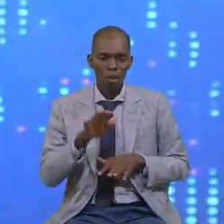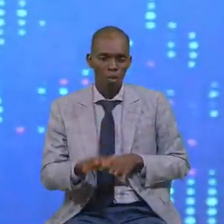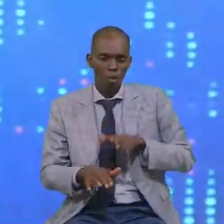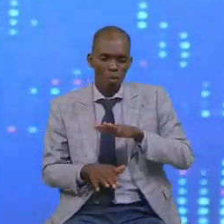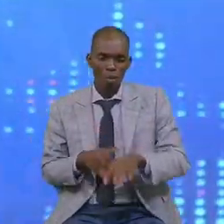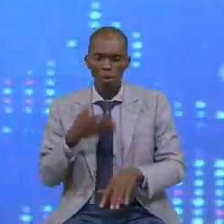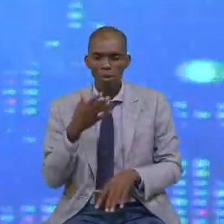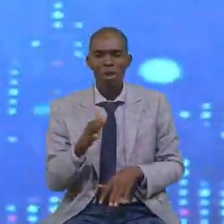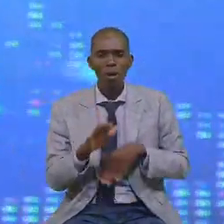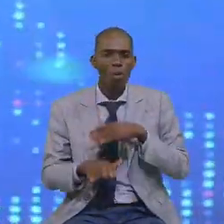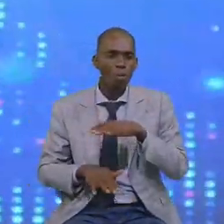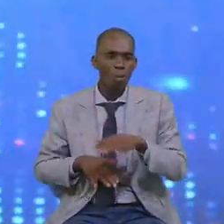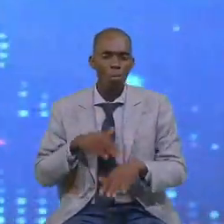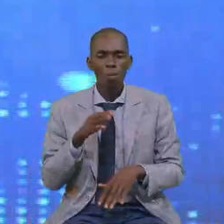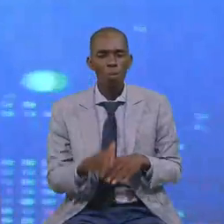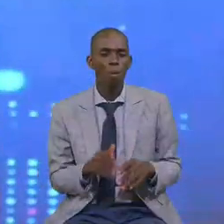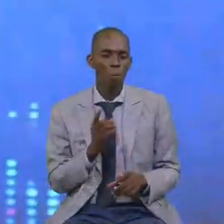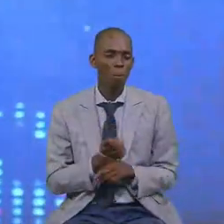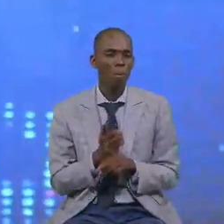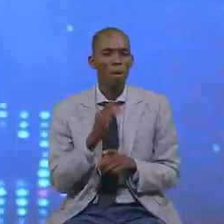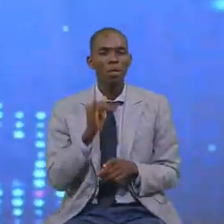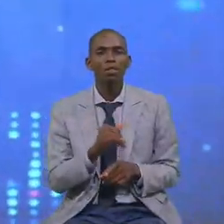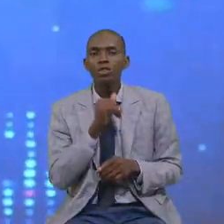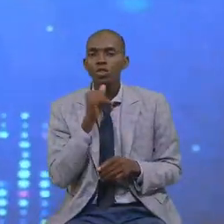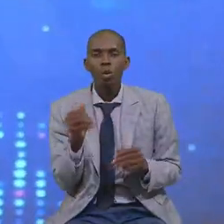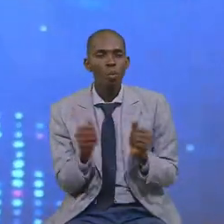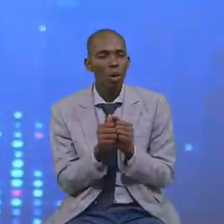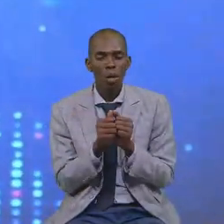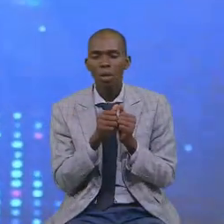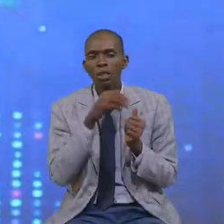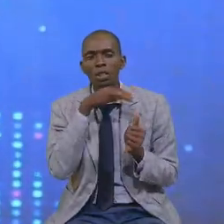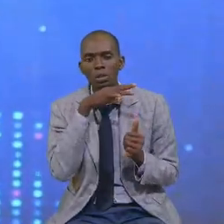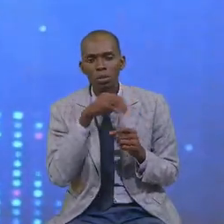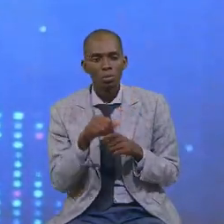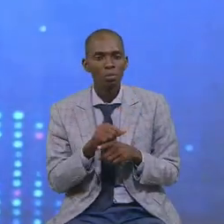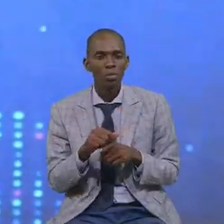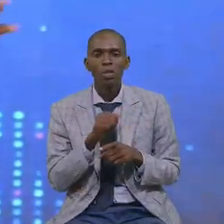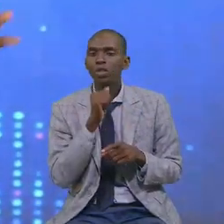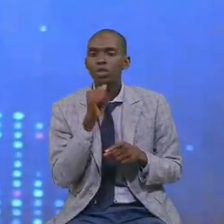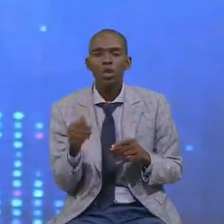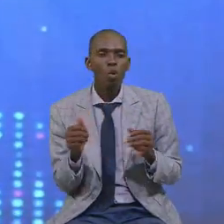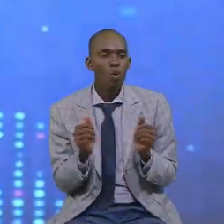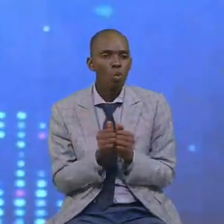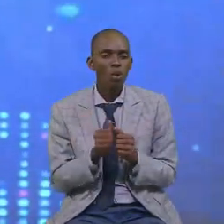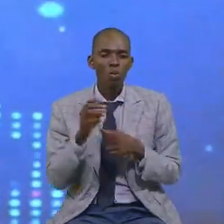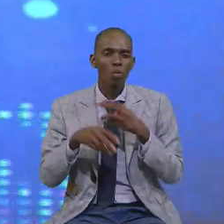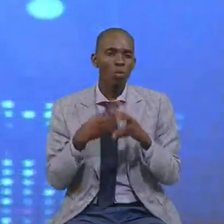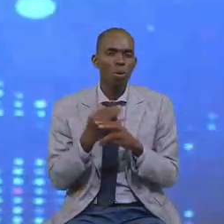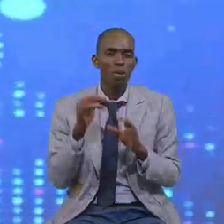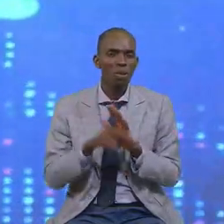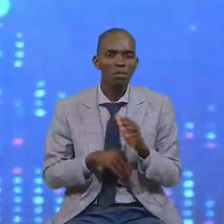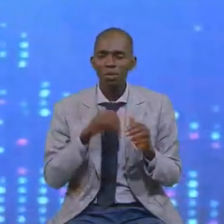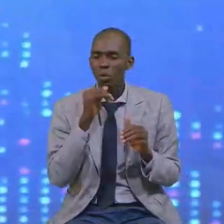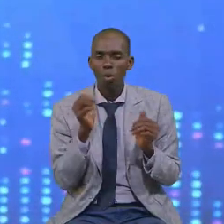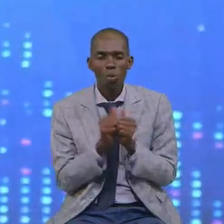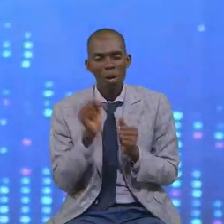circumspectly, not with corruption, not with carnality, not with carelessness,